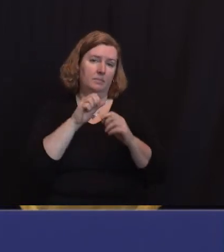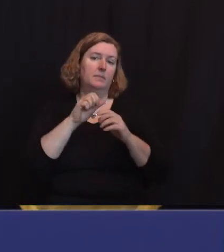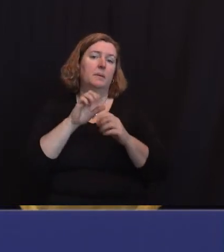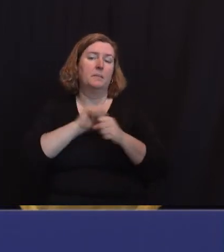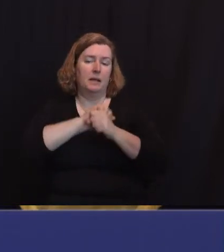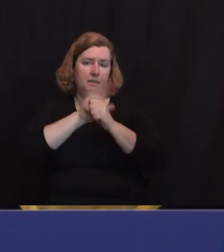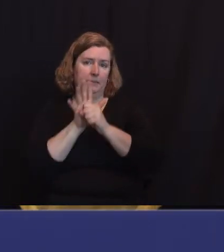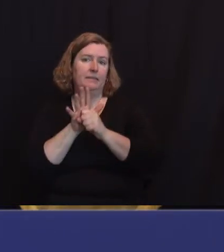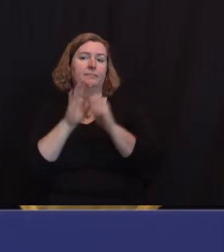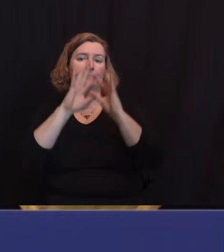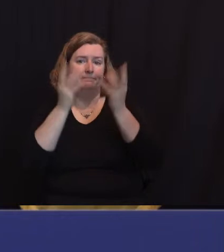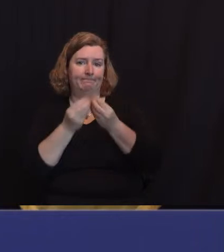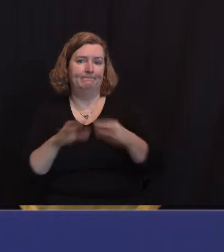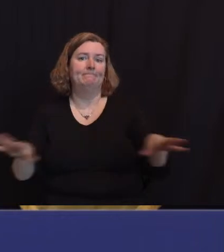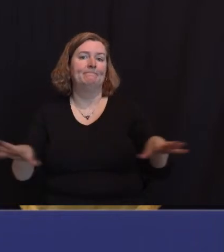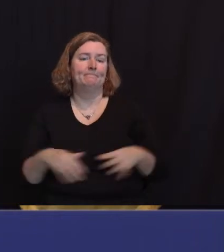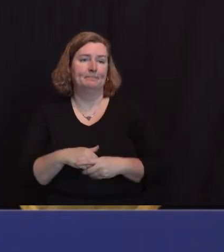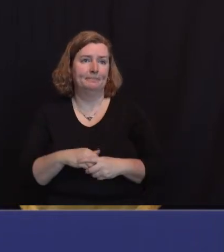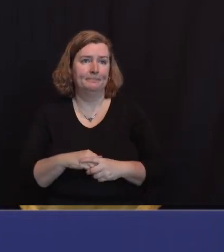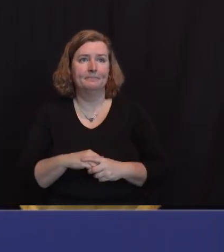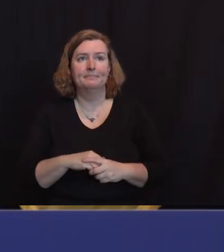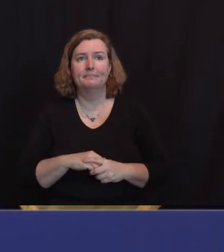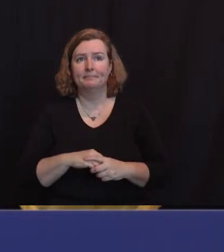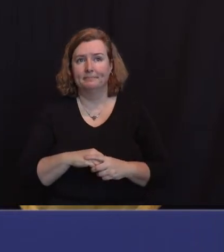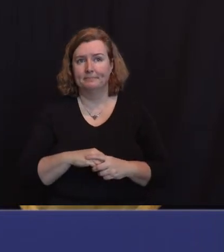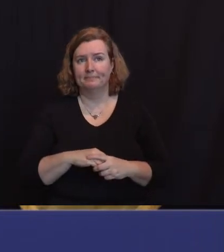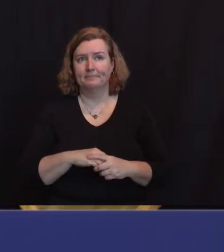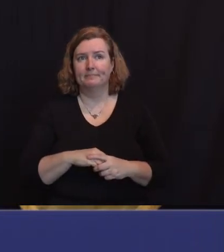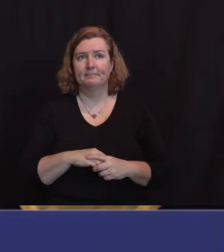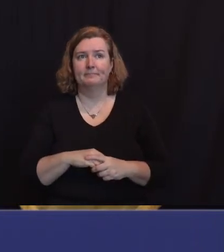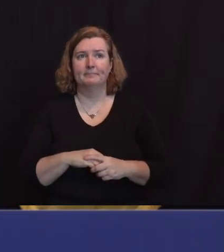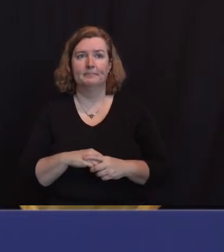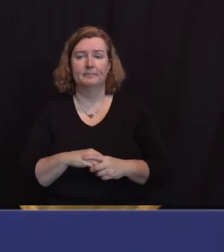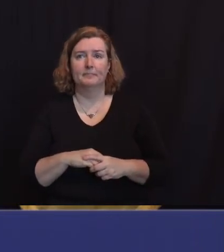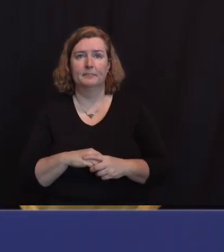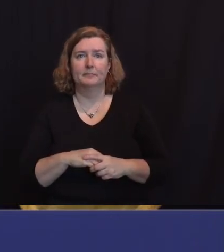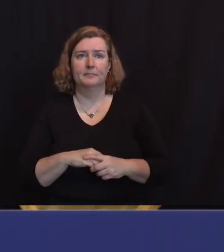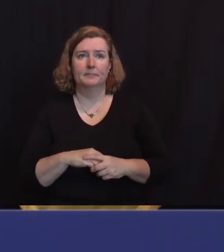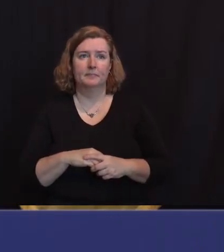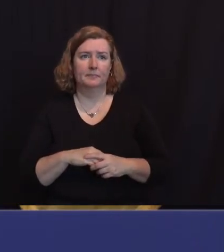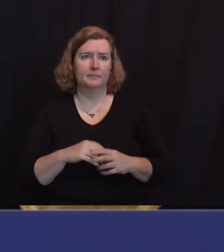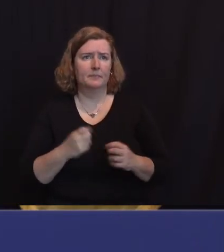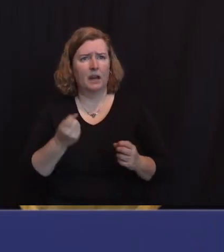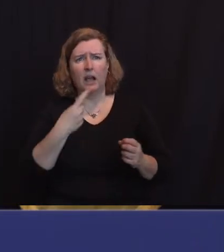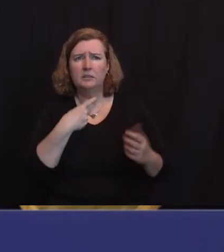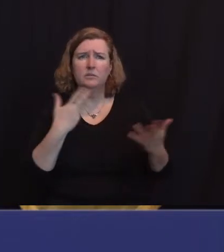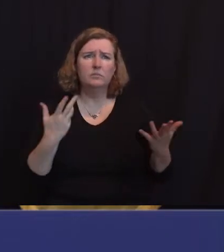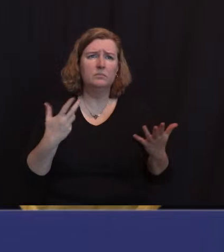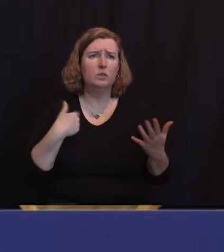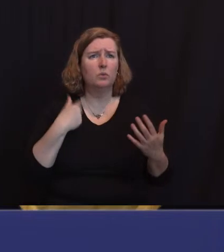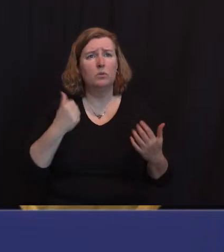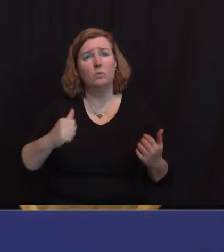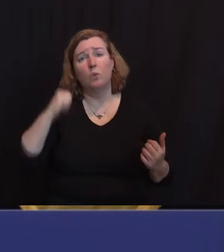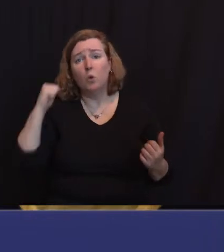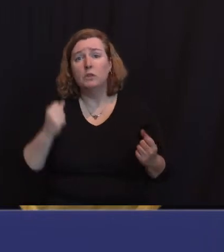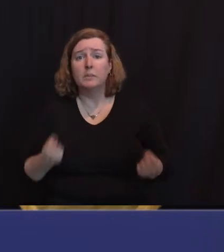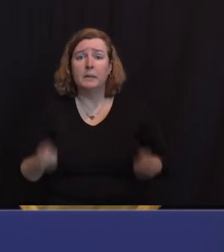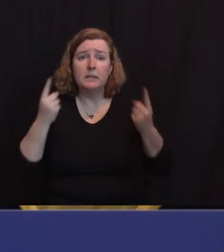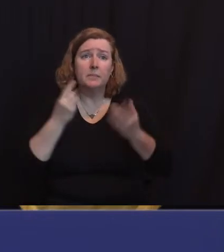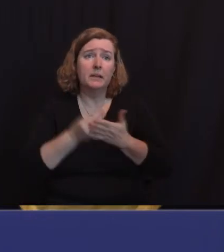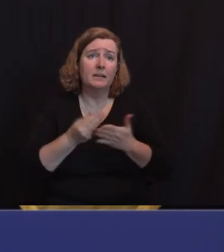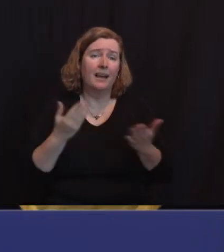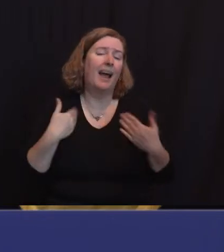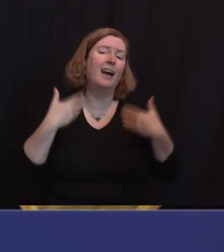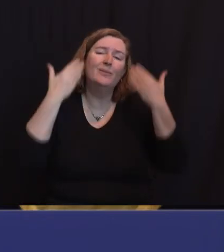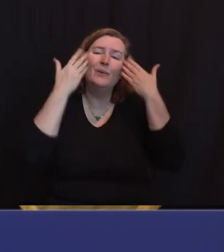would come back to you in terms of what I wouldn't do, and we need to know what we can first, and then that'll help create that answer. Yeah, I think on the